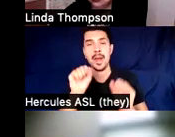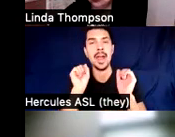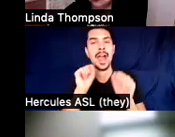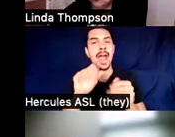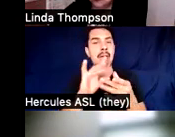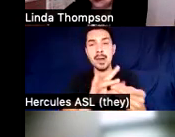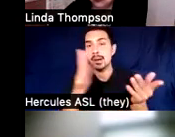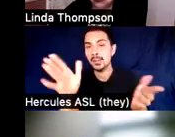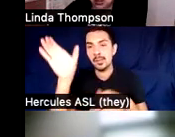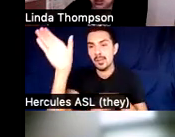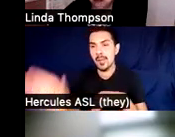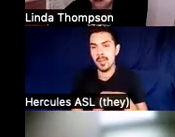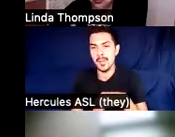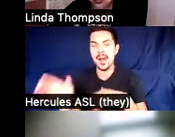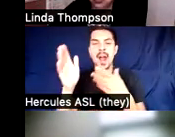fatigue,